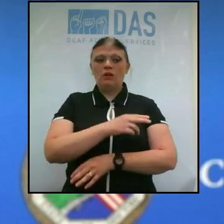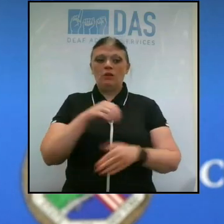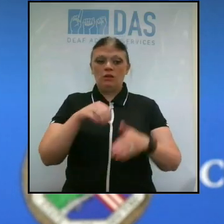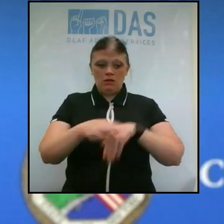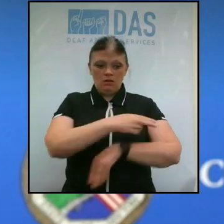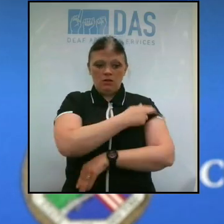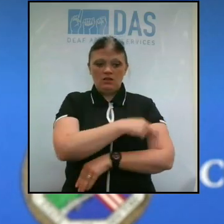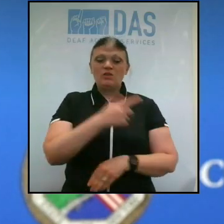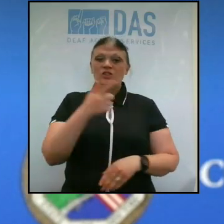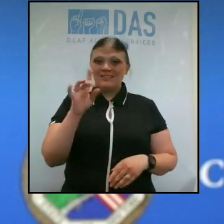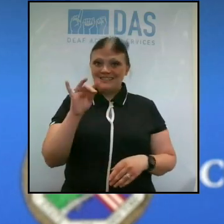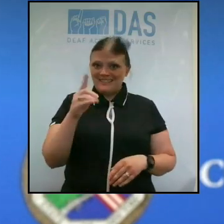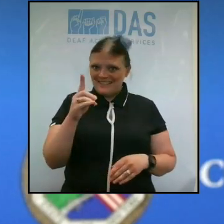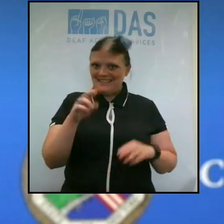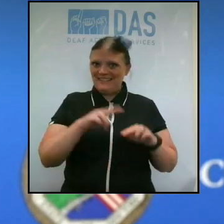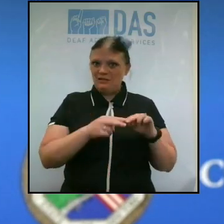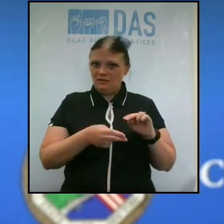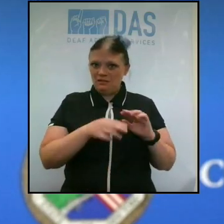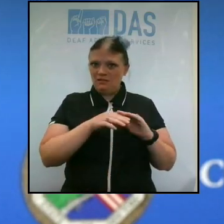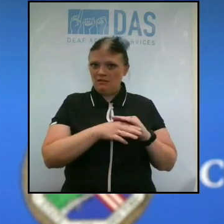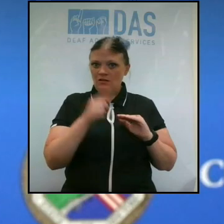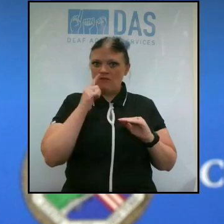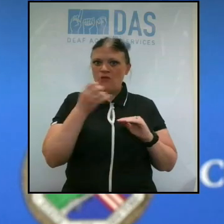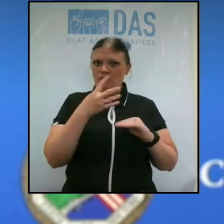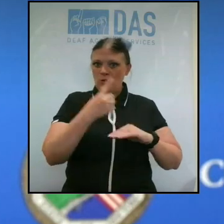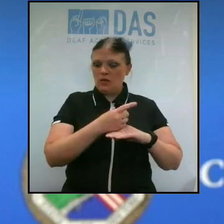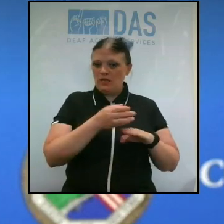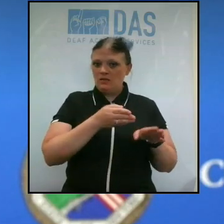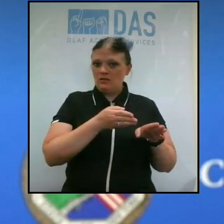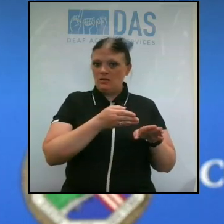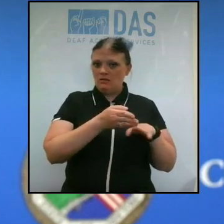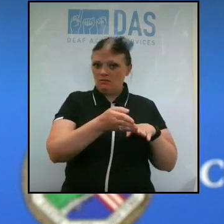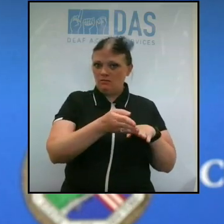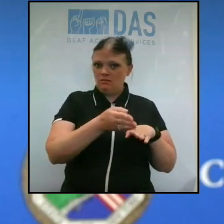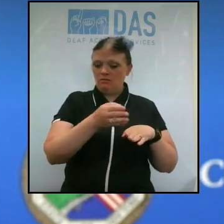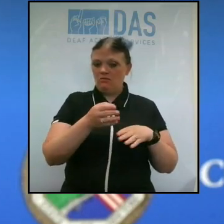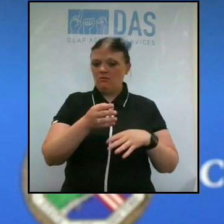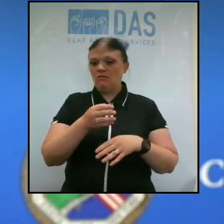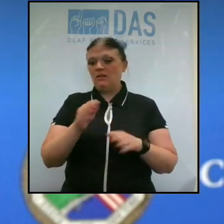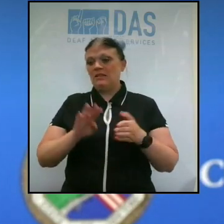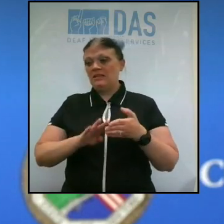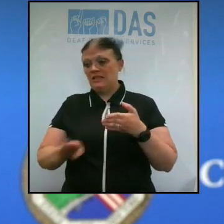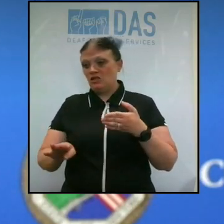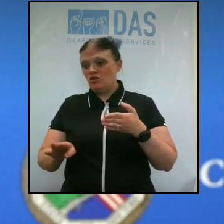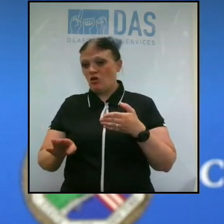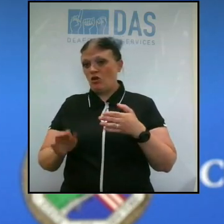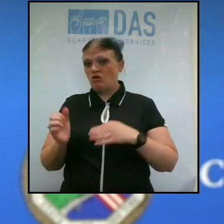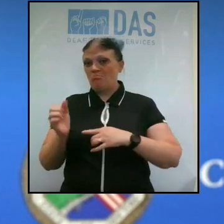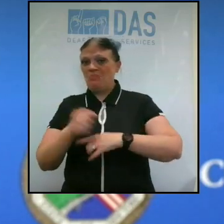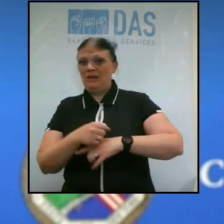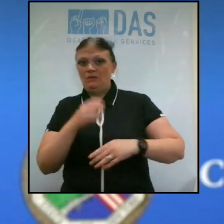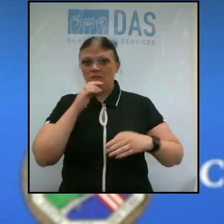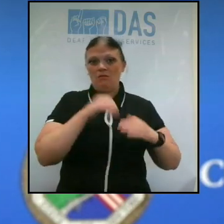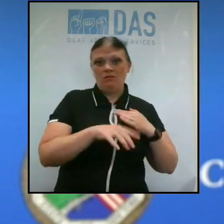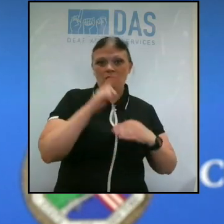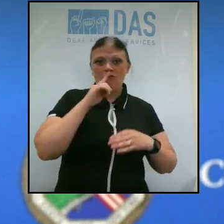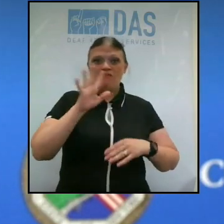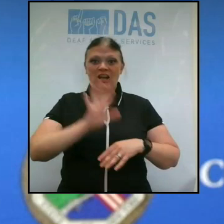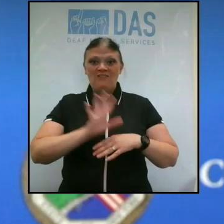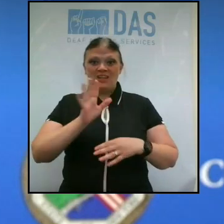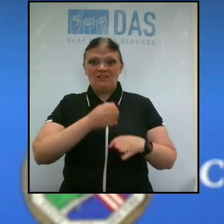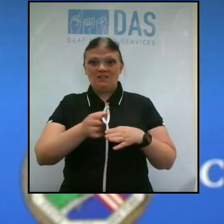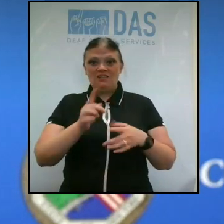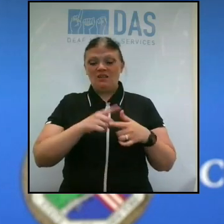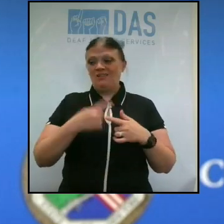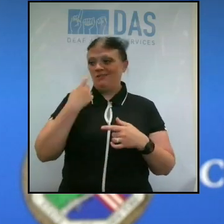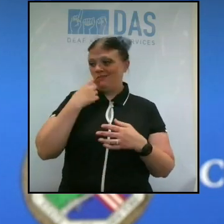Hospitalizations did decline for a number of days in a row. Discharges exceeded hospitalization, new admissions in hospitals for 5 days in a row, and then the